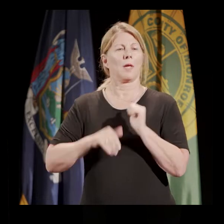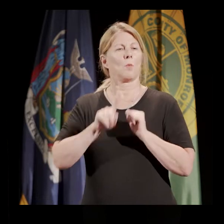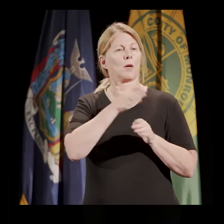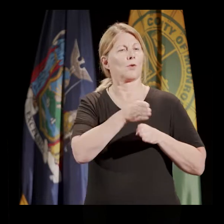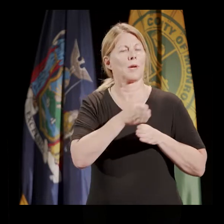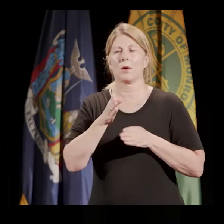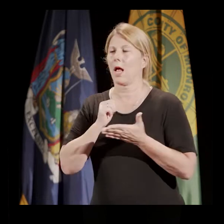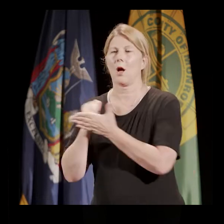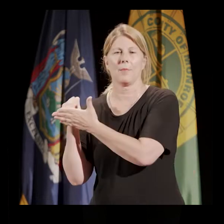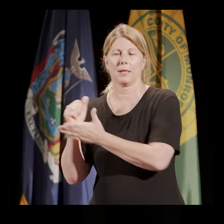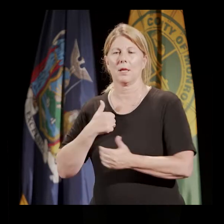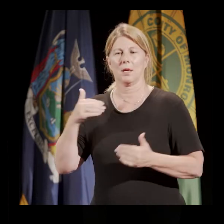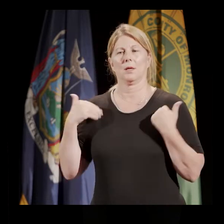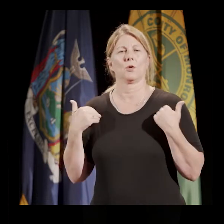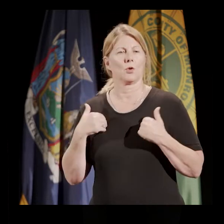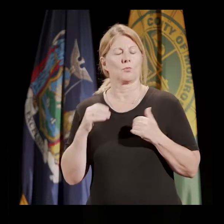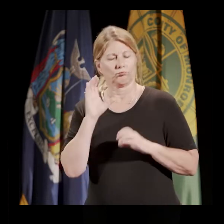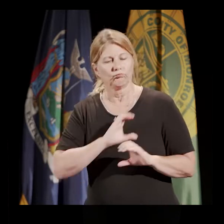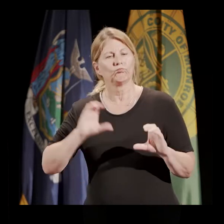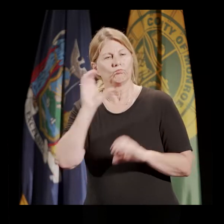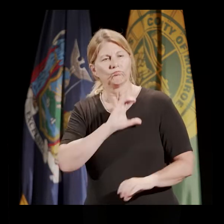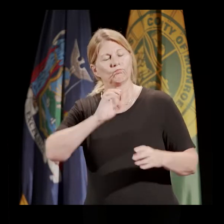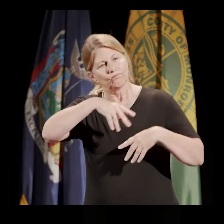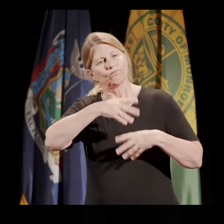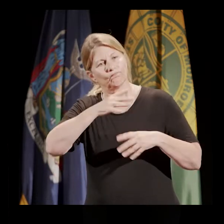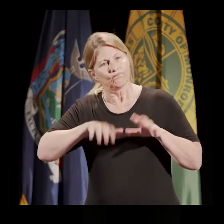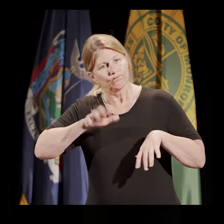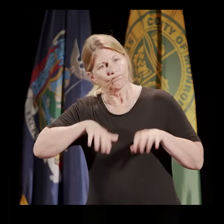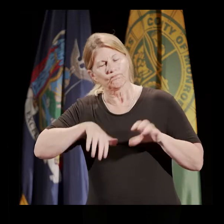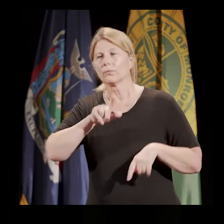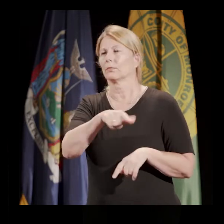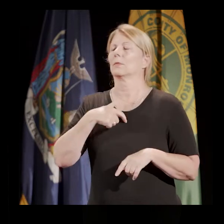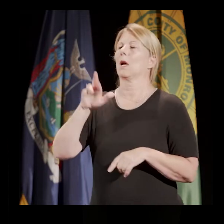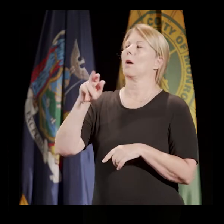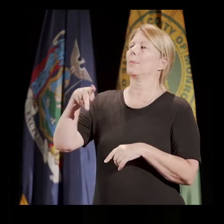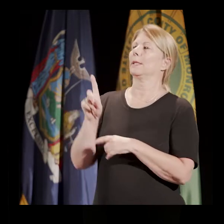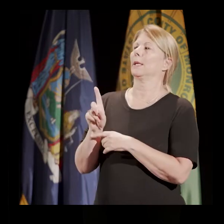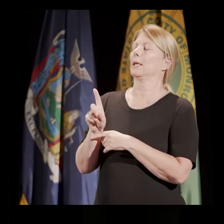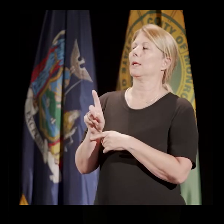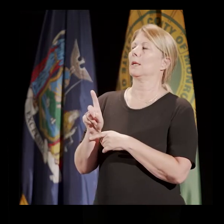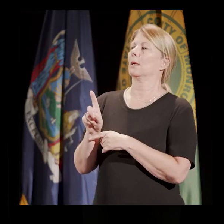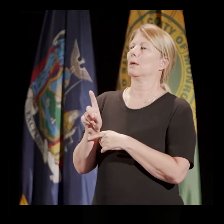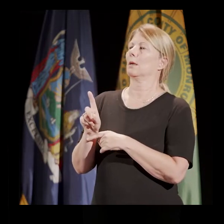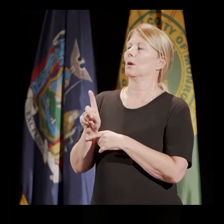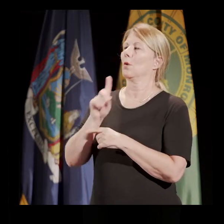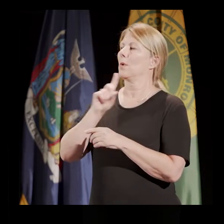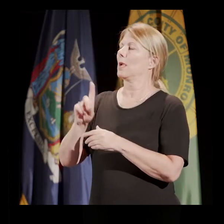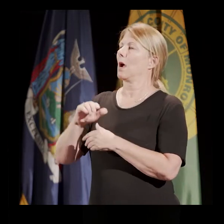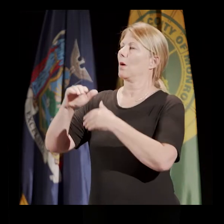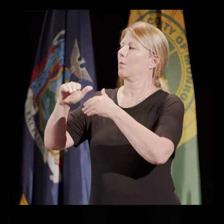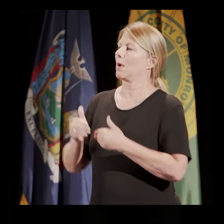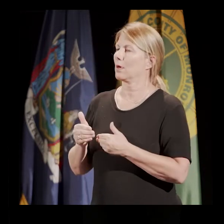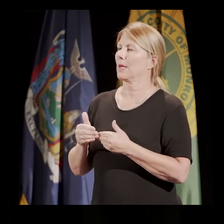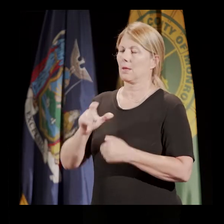headsets. At the RPD, we're bringing back one of Rochester's all-time most popular programs, the Police